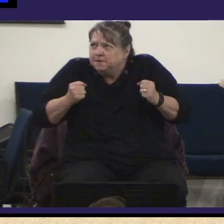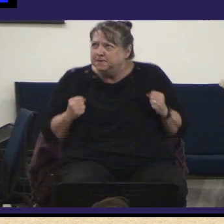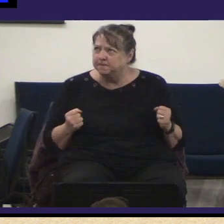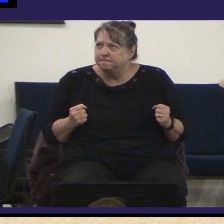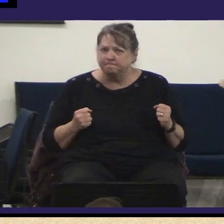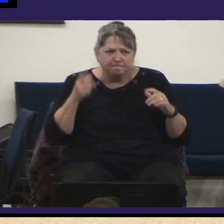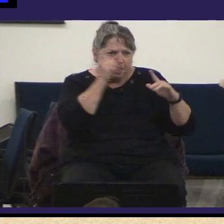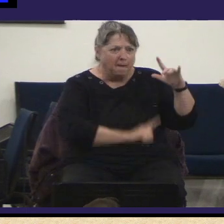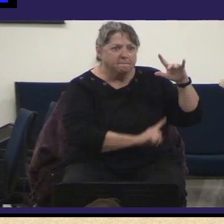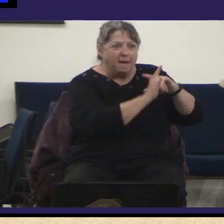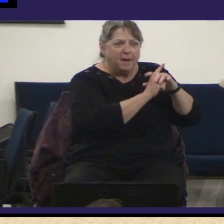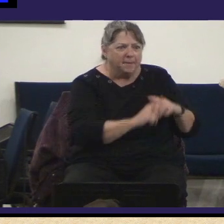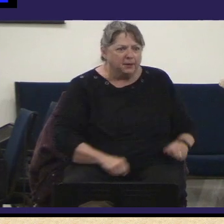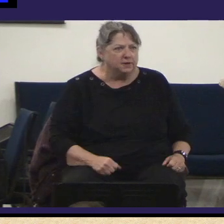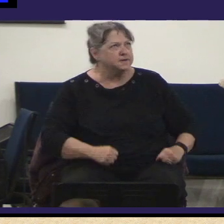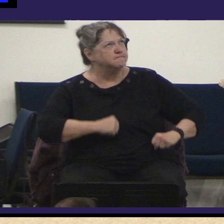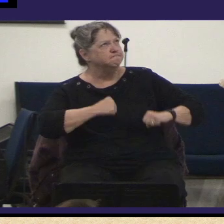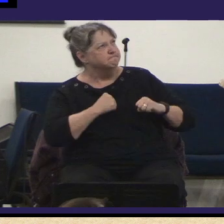when the battle comes